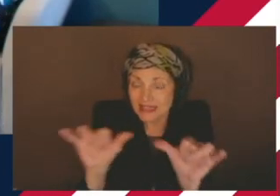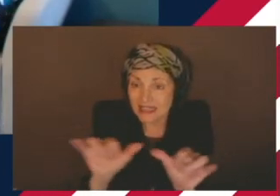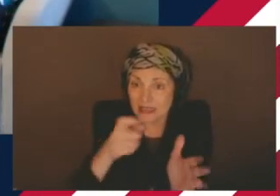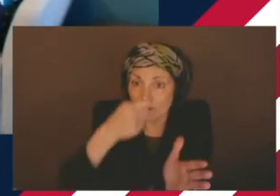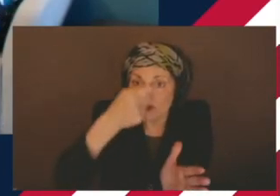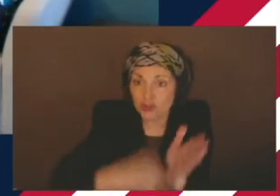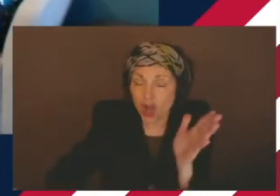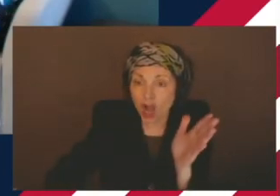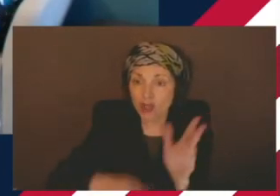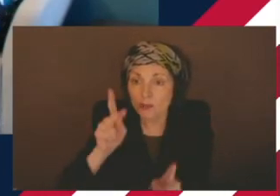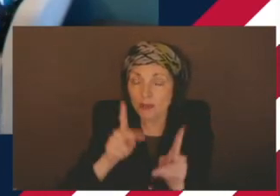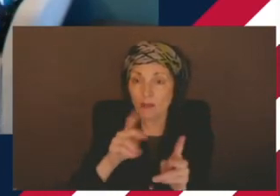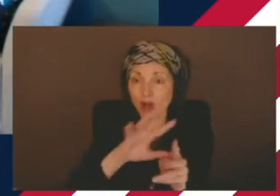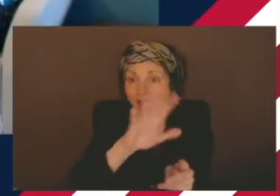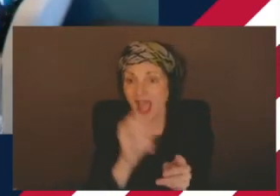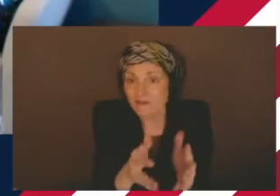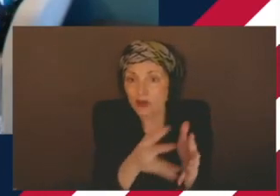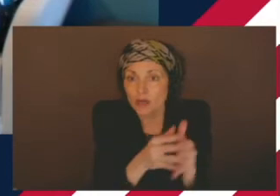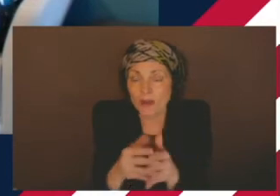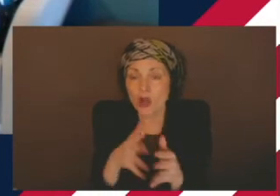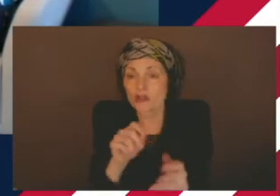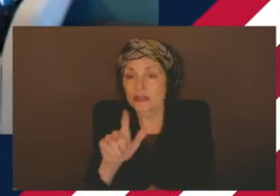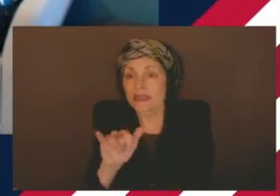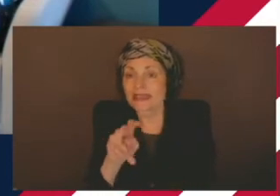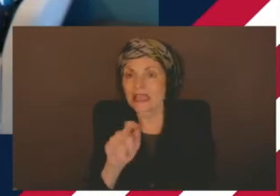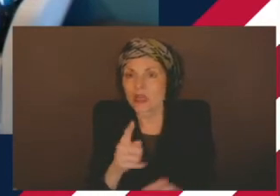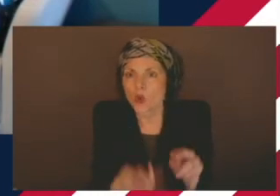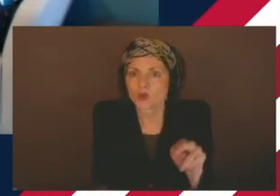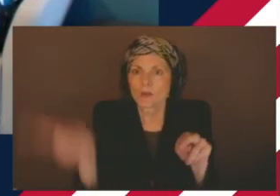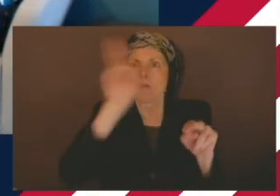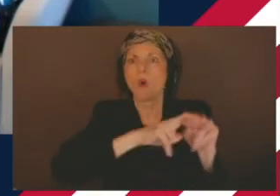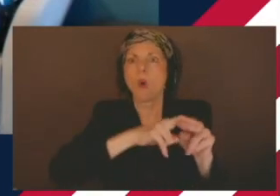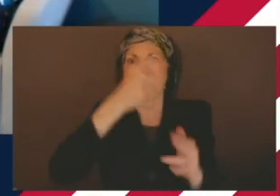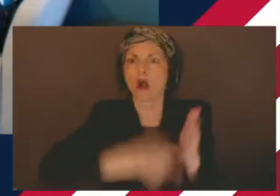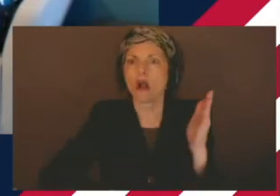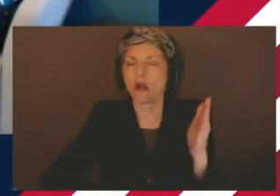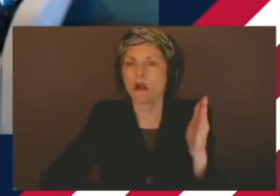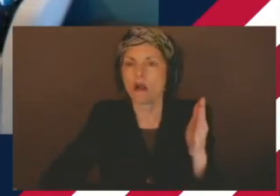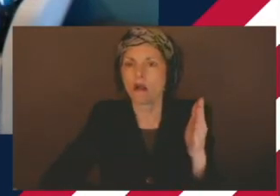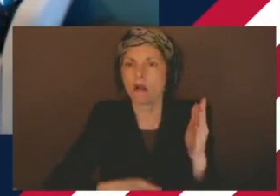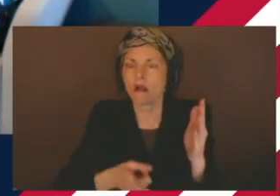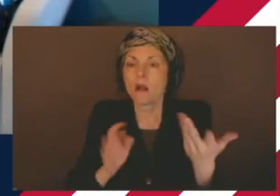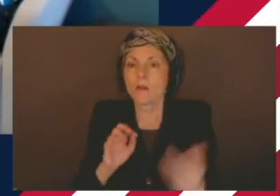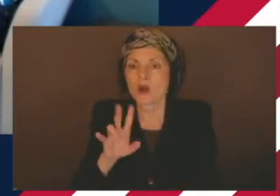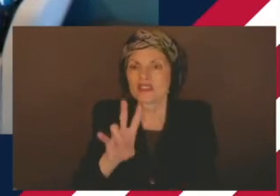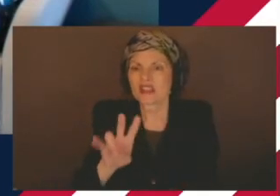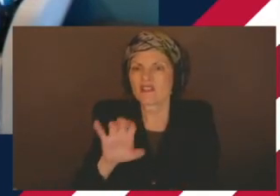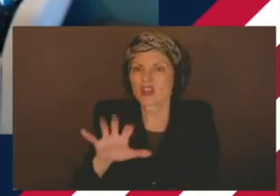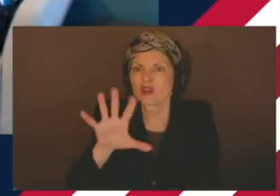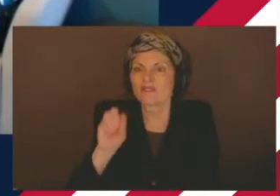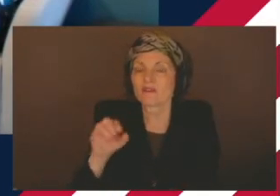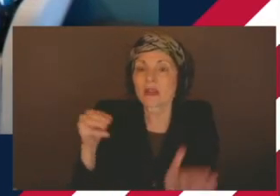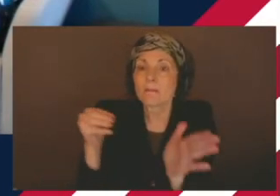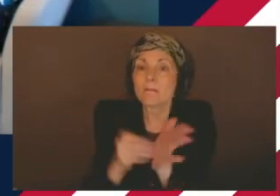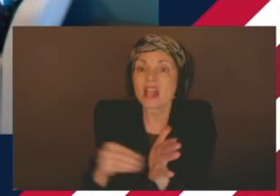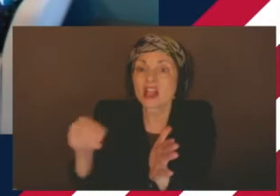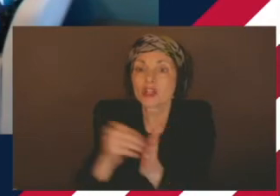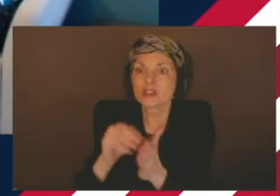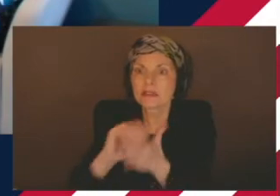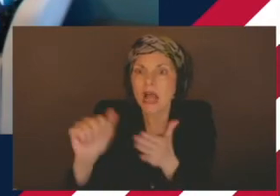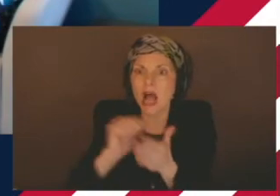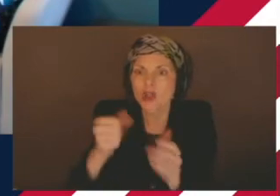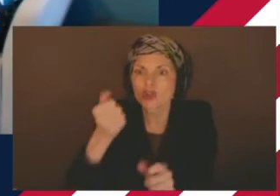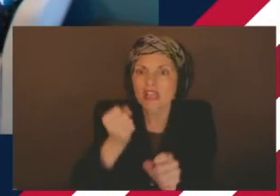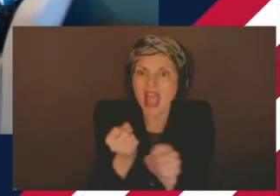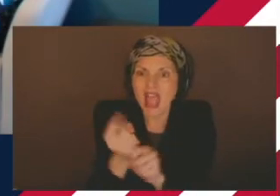Latinos more, to the tune of over $750 million per year. So African Americans and Latinos